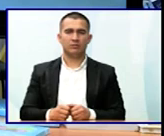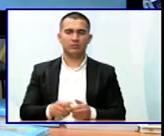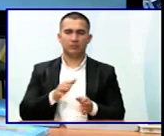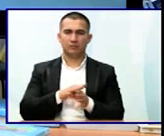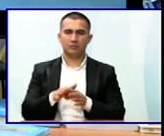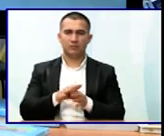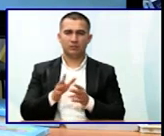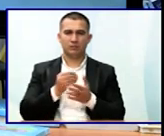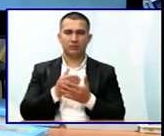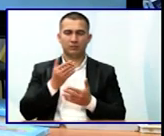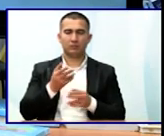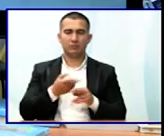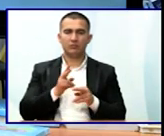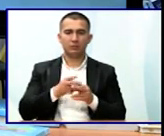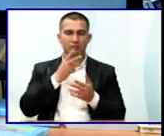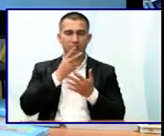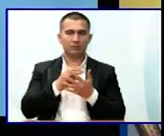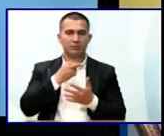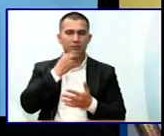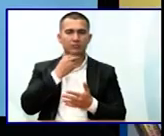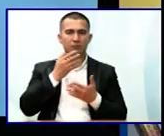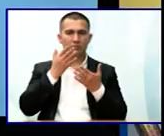Mavzuni qunt bilan o'qib chiqing.